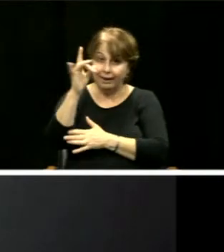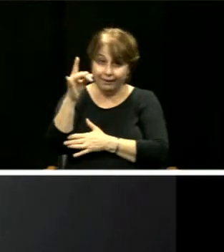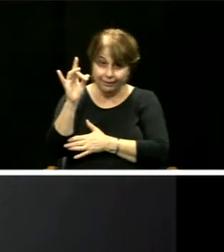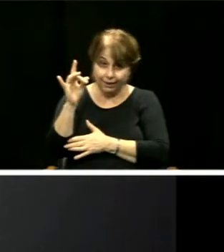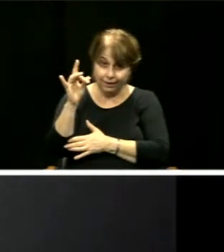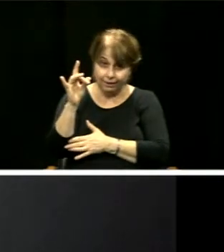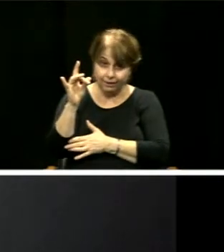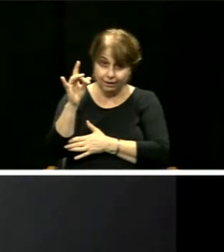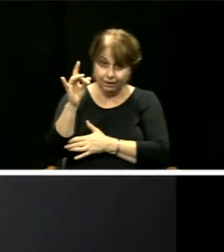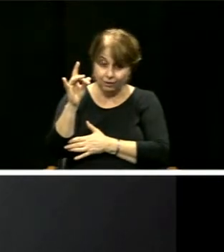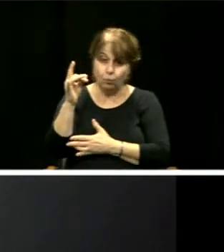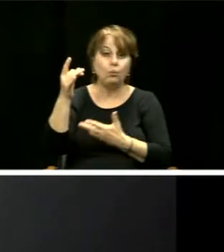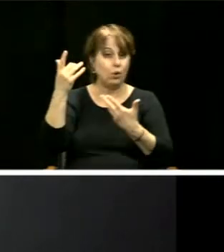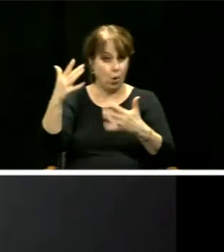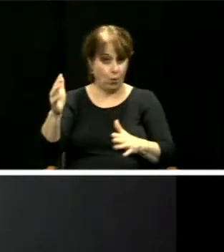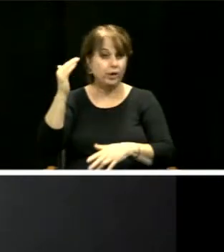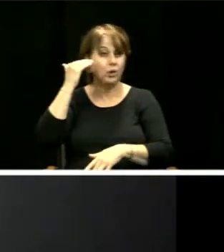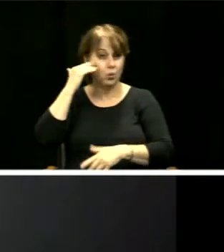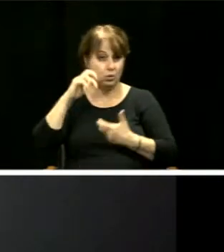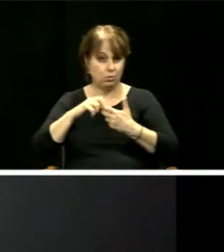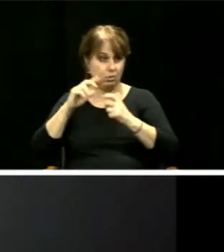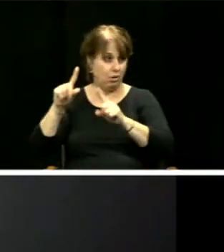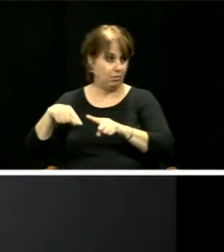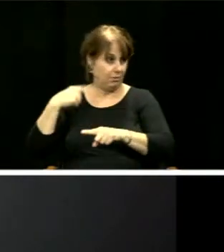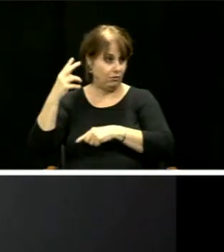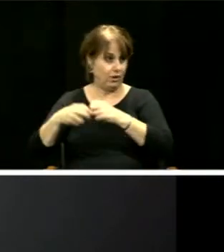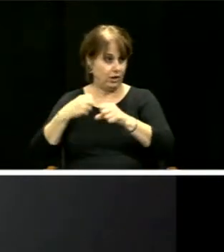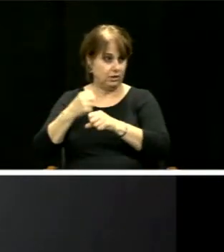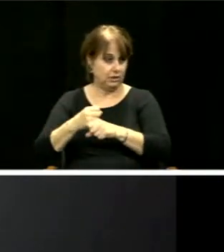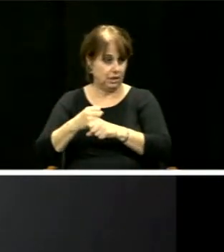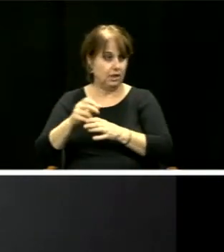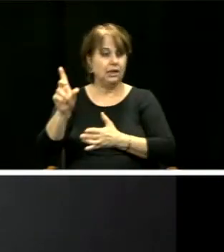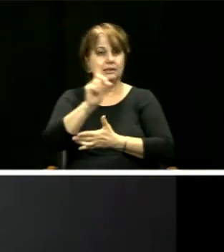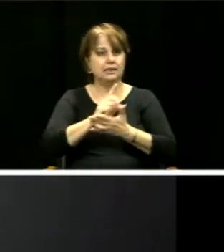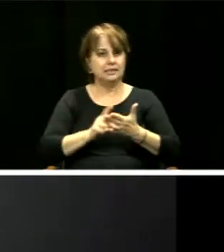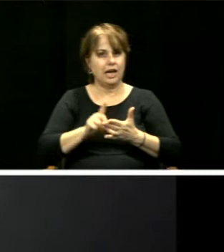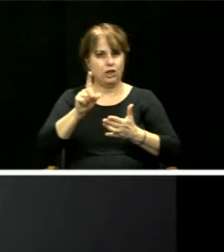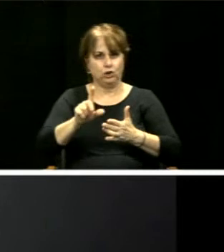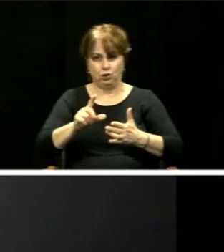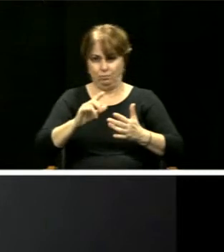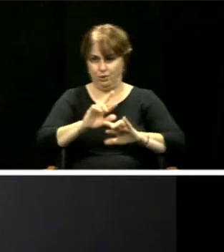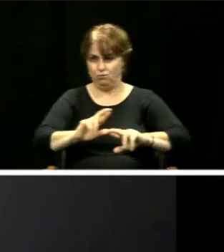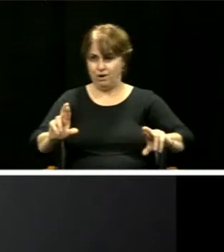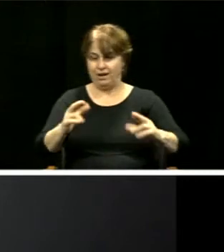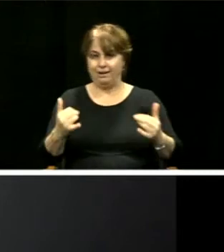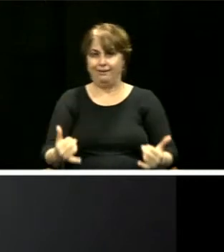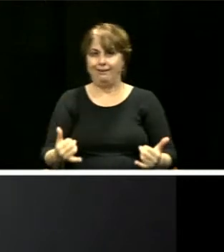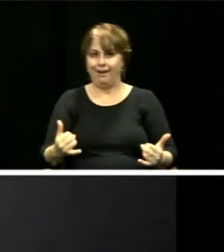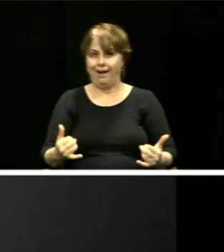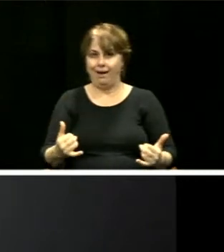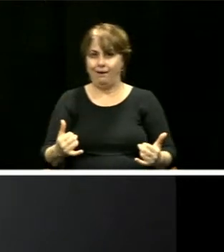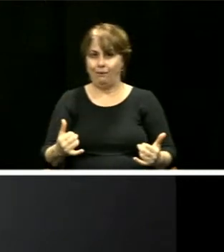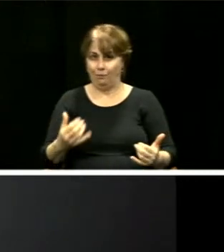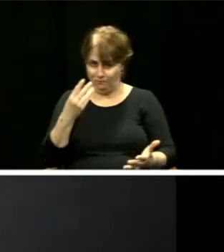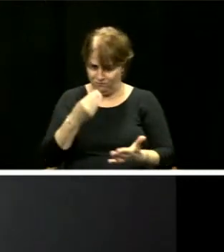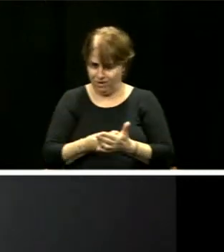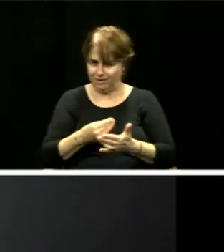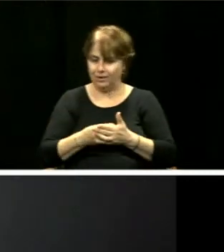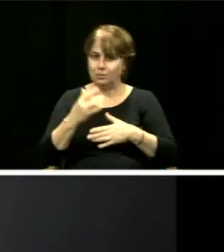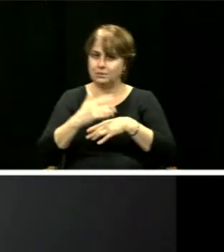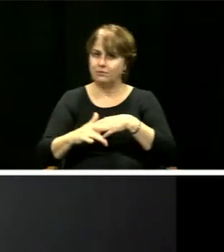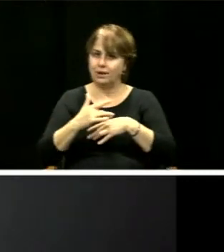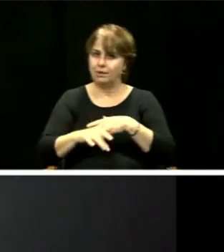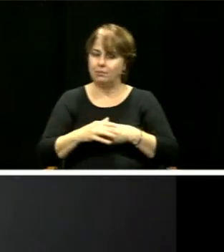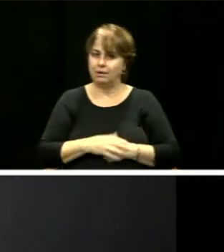been known about for years. The design should be up and ready to go once the funding was available. And you've just